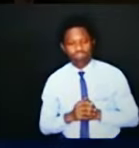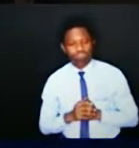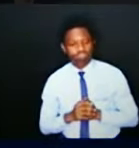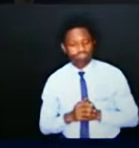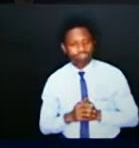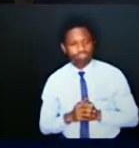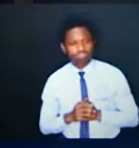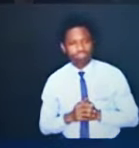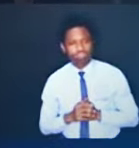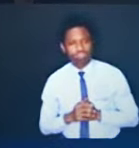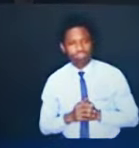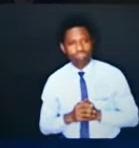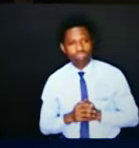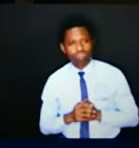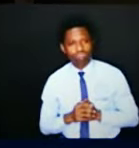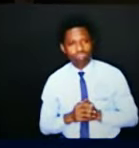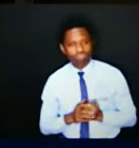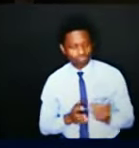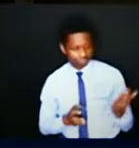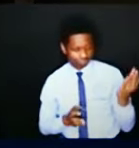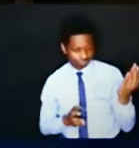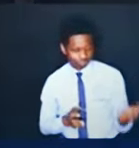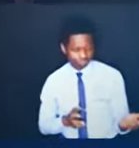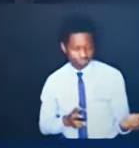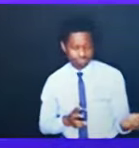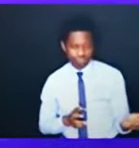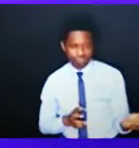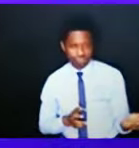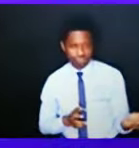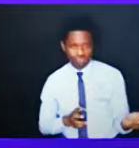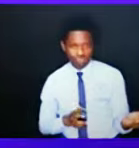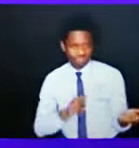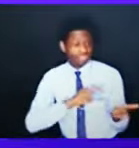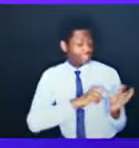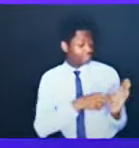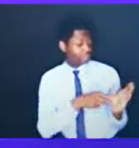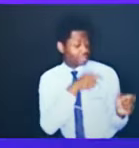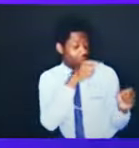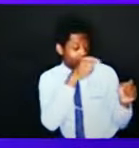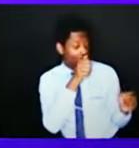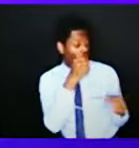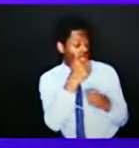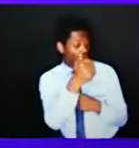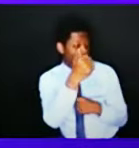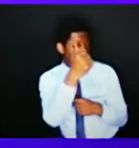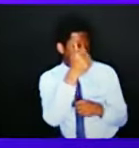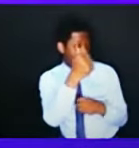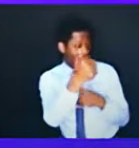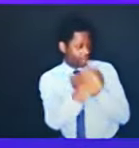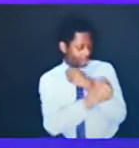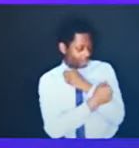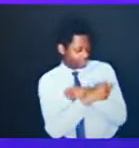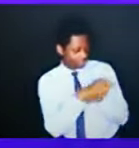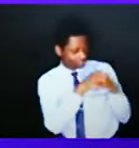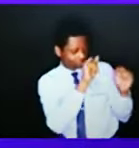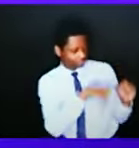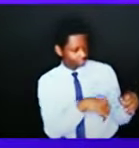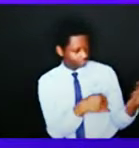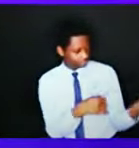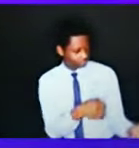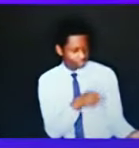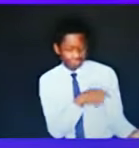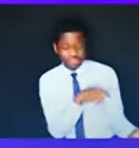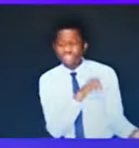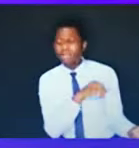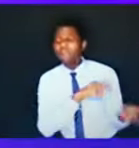But I eat it, and I say, "Onyame nam no sobe shire wiase musi." Now, what that means really is this: that the peoples will receive